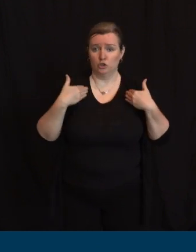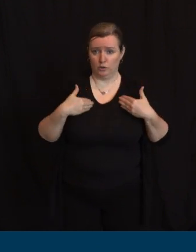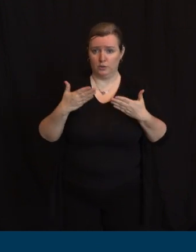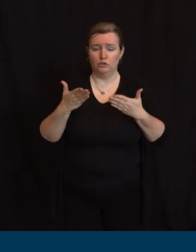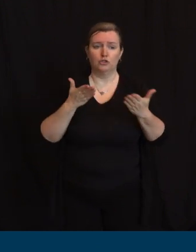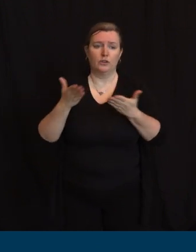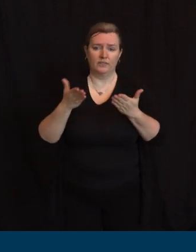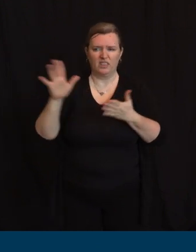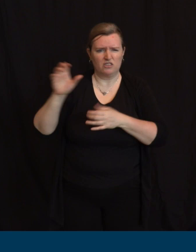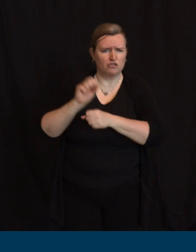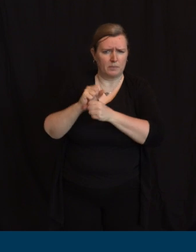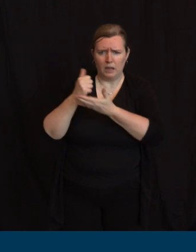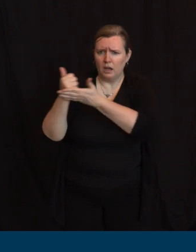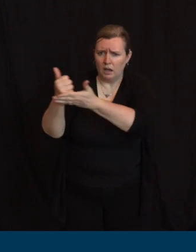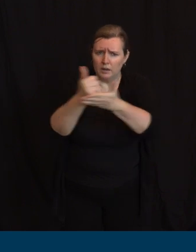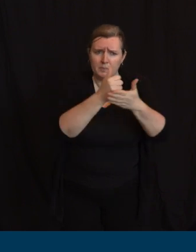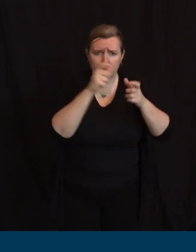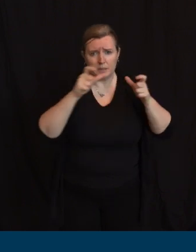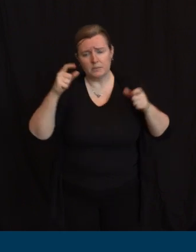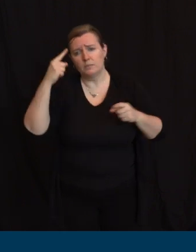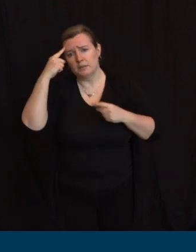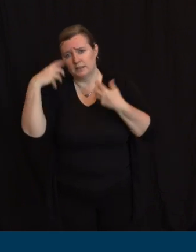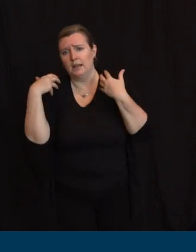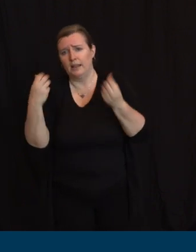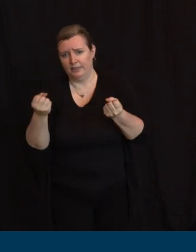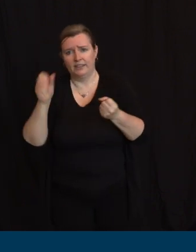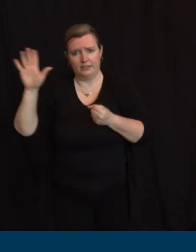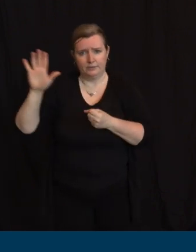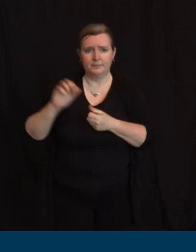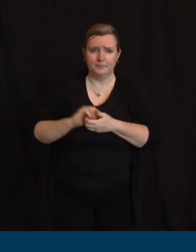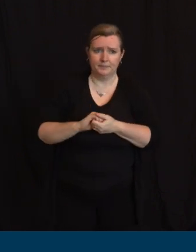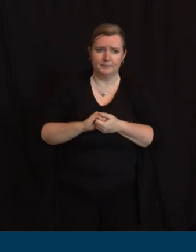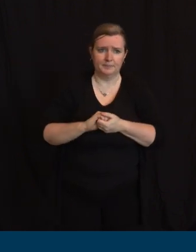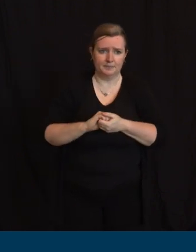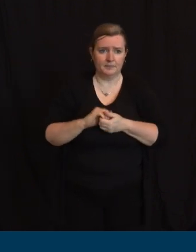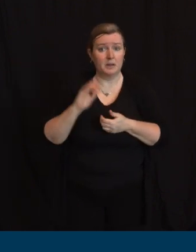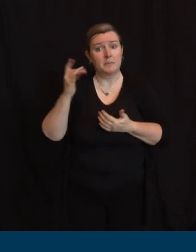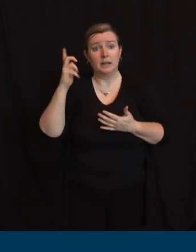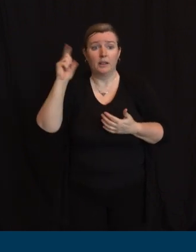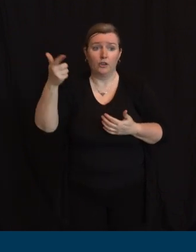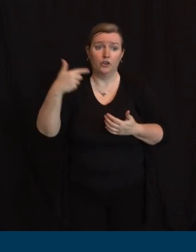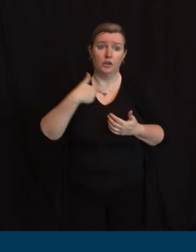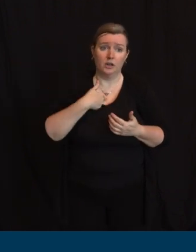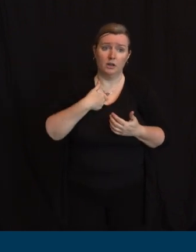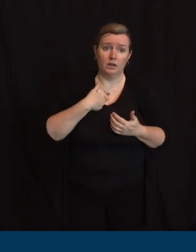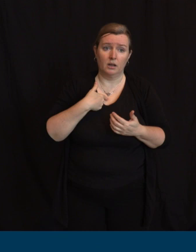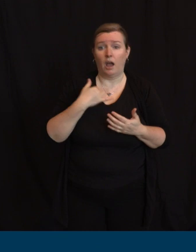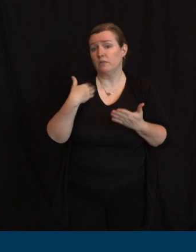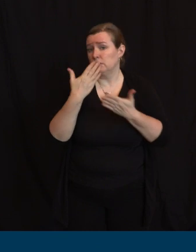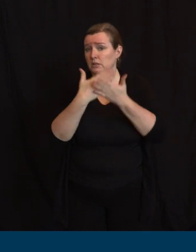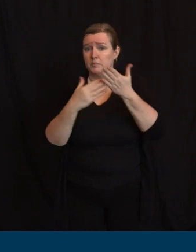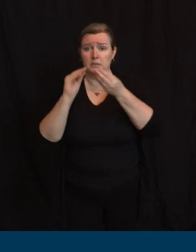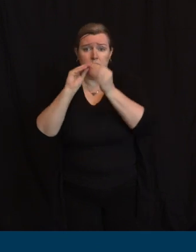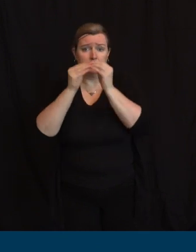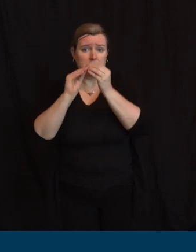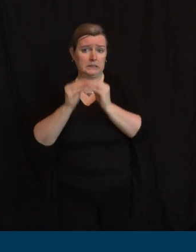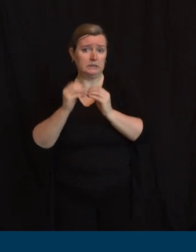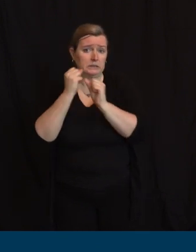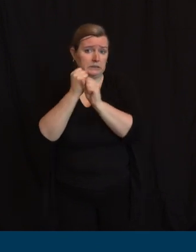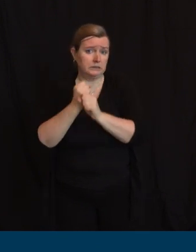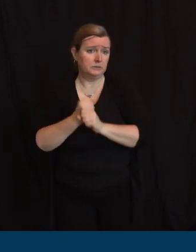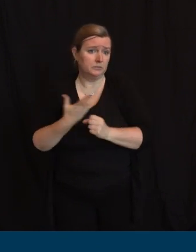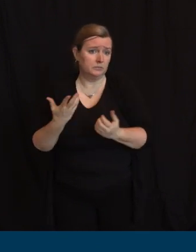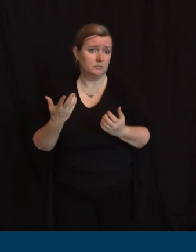probably report at a later date some of the statistics from hits on the hotline. I'd be happy to do